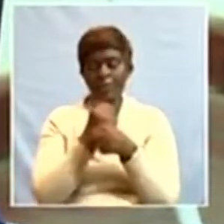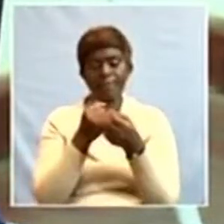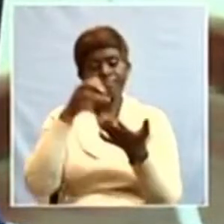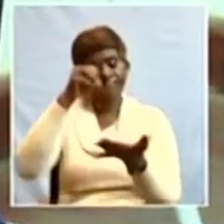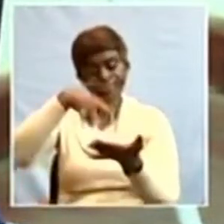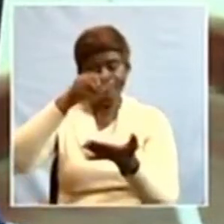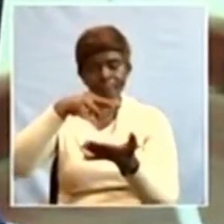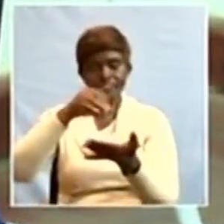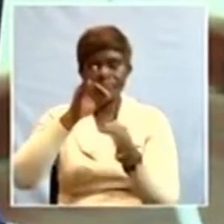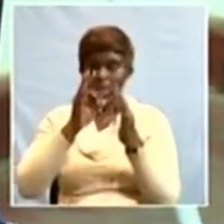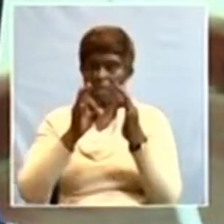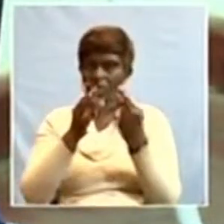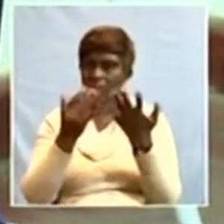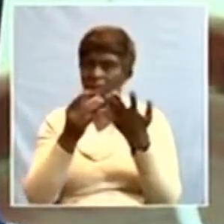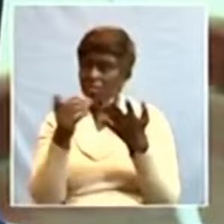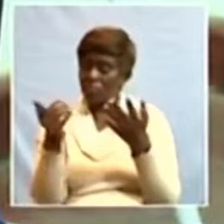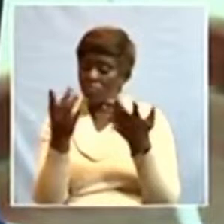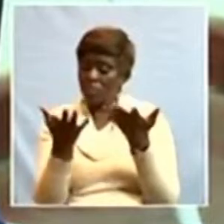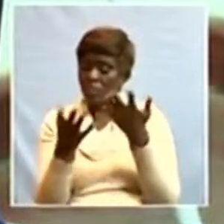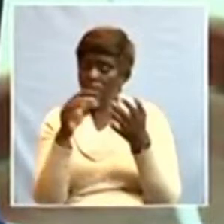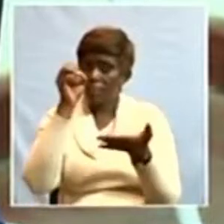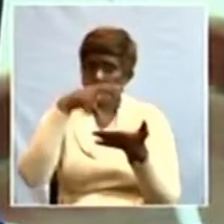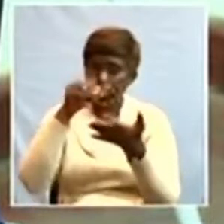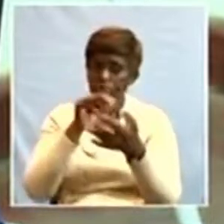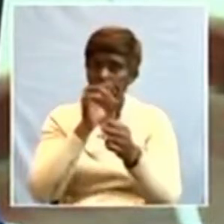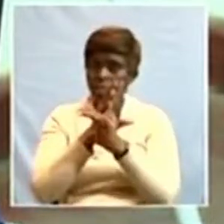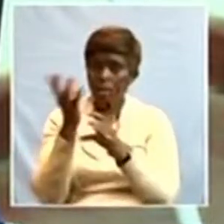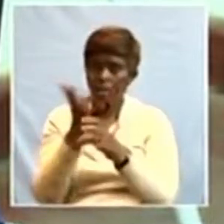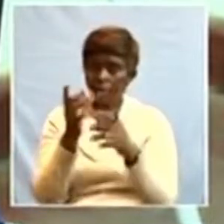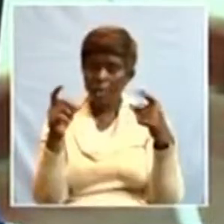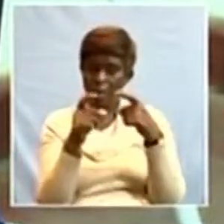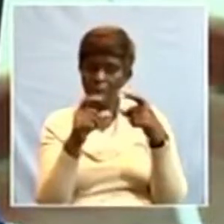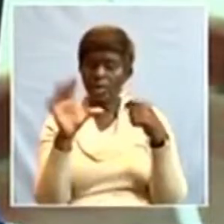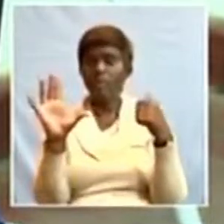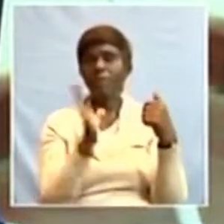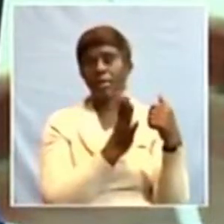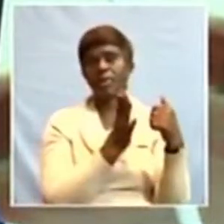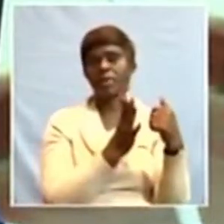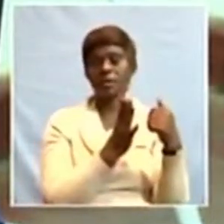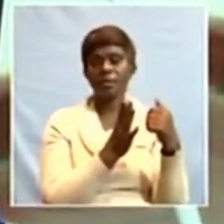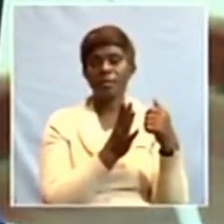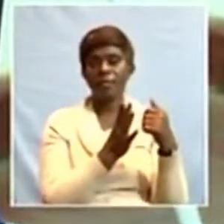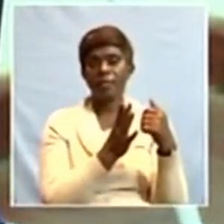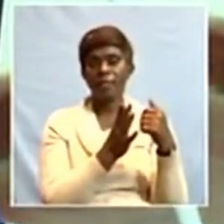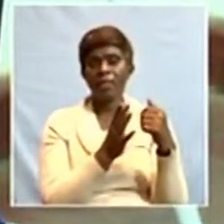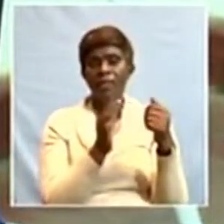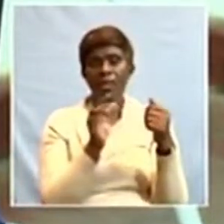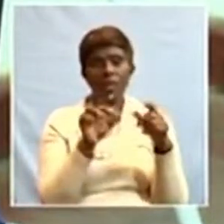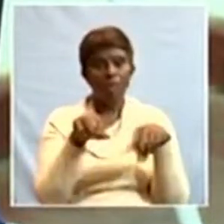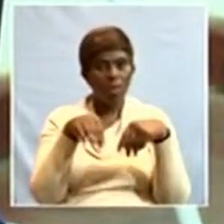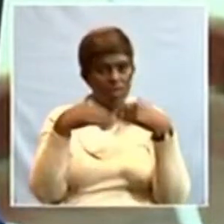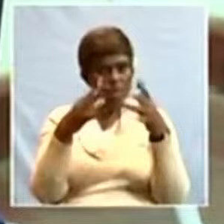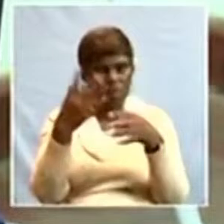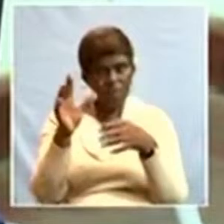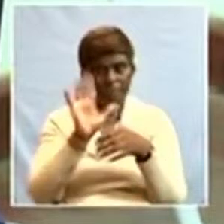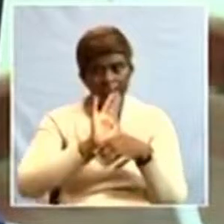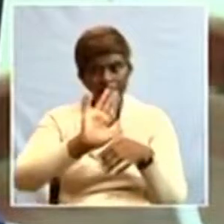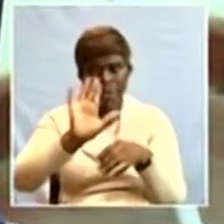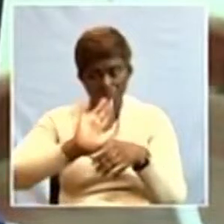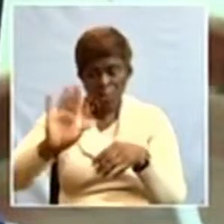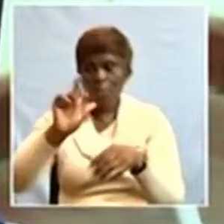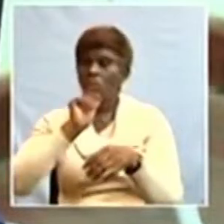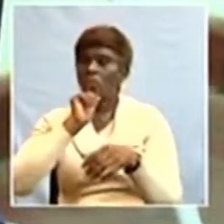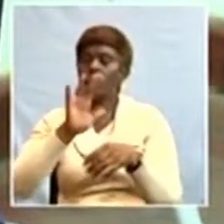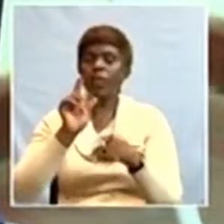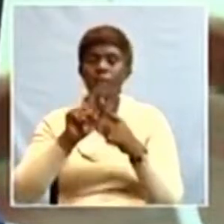if the facilities for making copies are not available, the cards are retained with the owners. But however, we